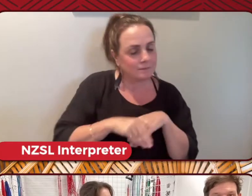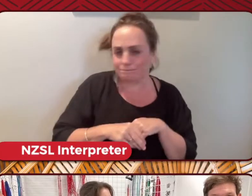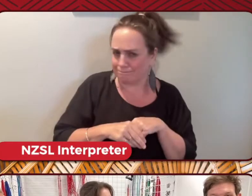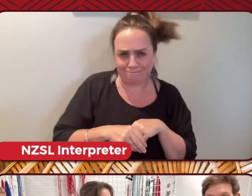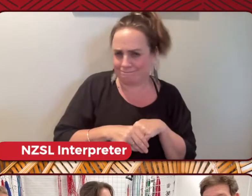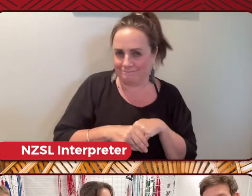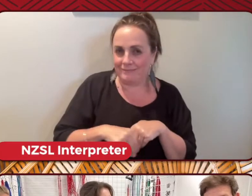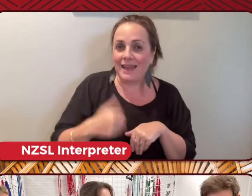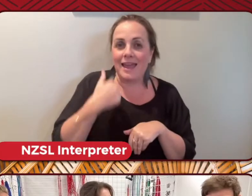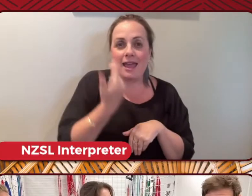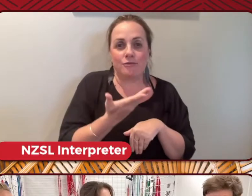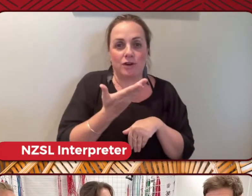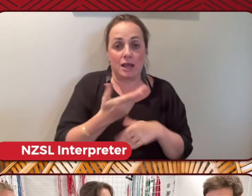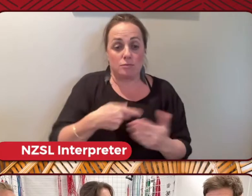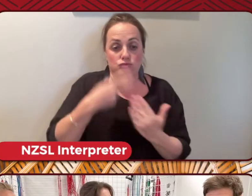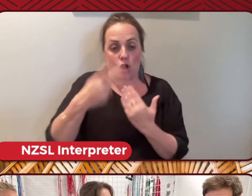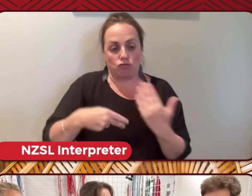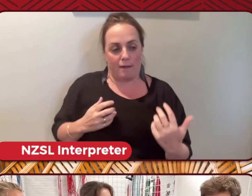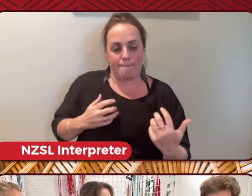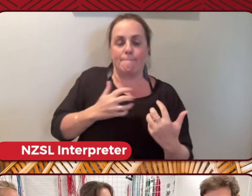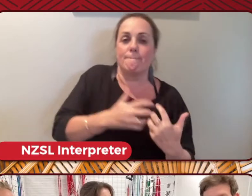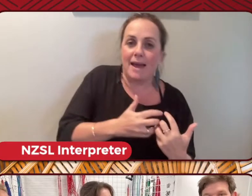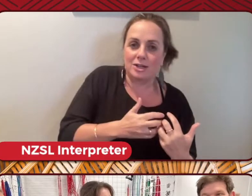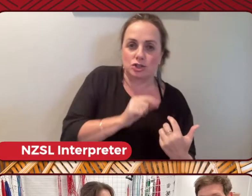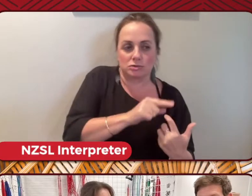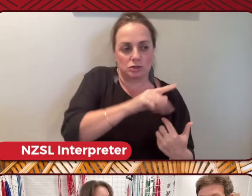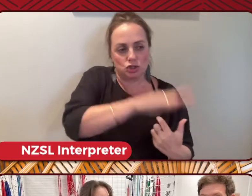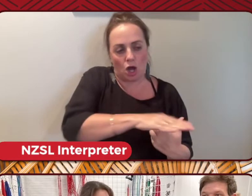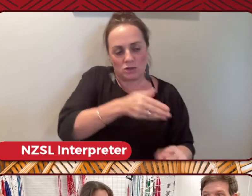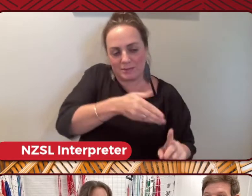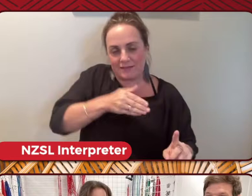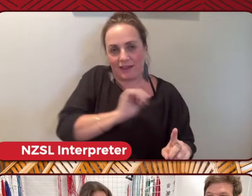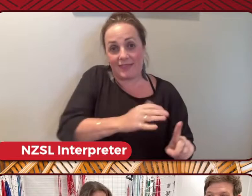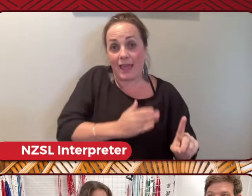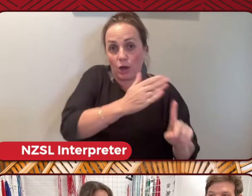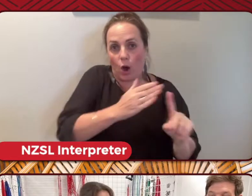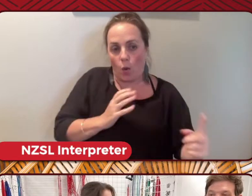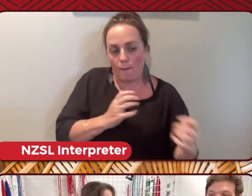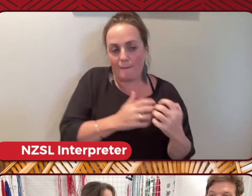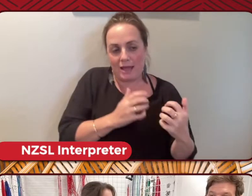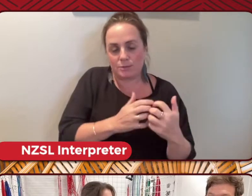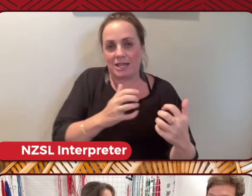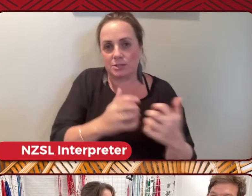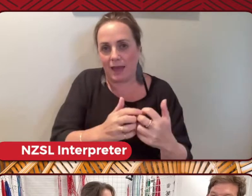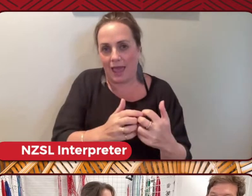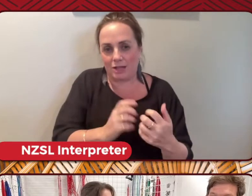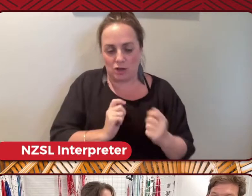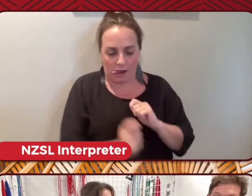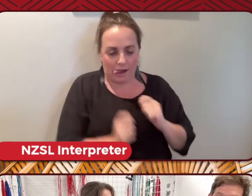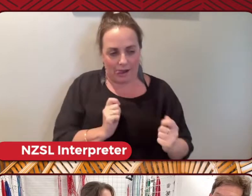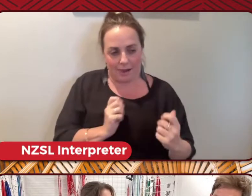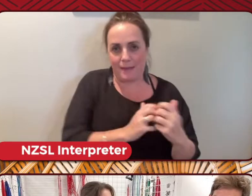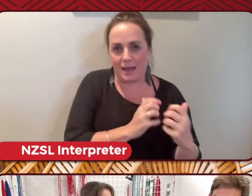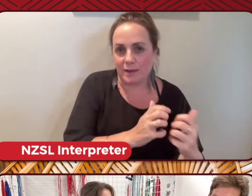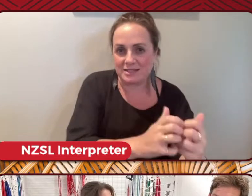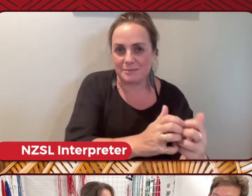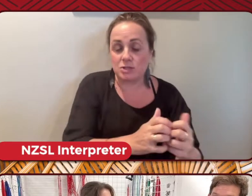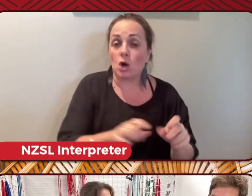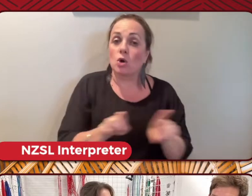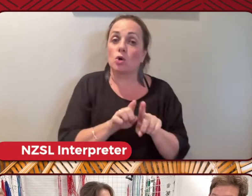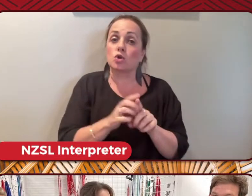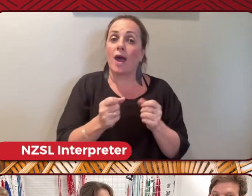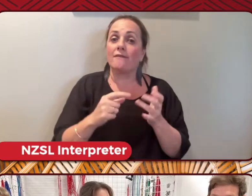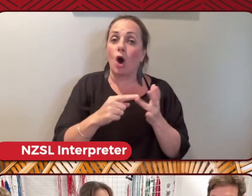each program is specific towards their needs and their goals. So also something that really helps is that we've got occupational